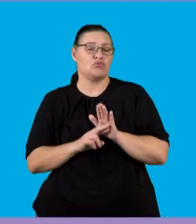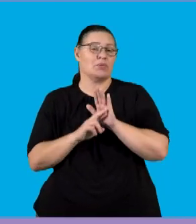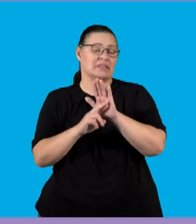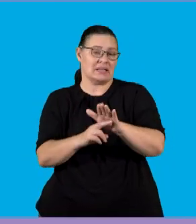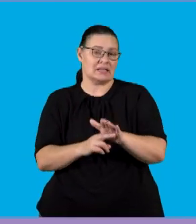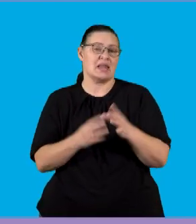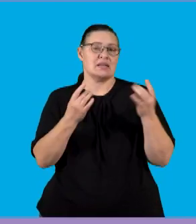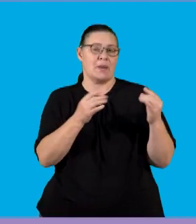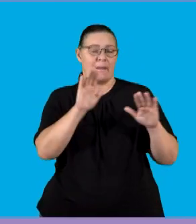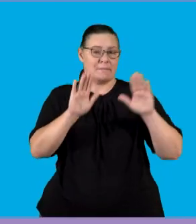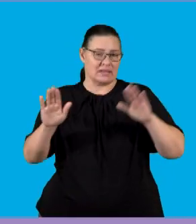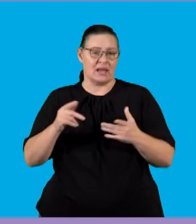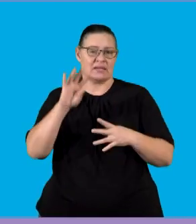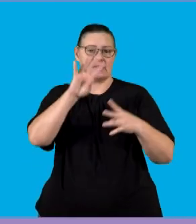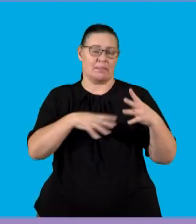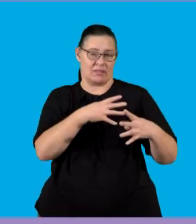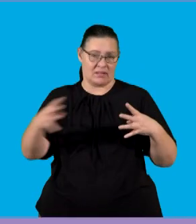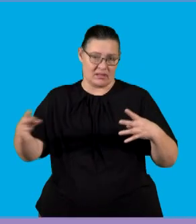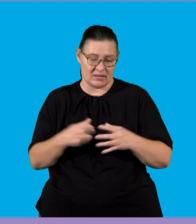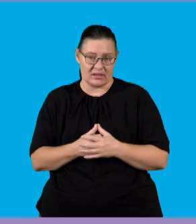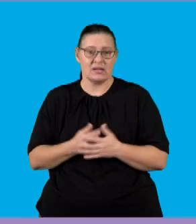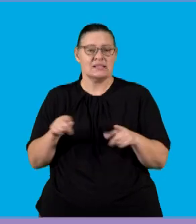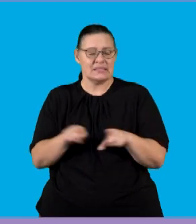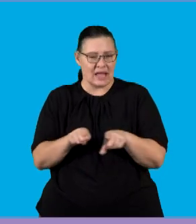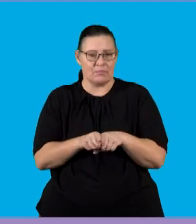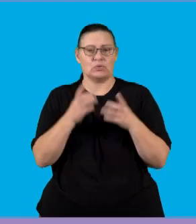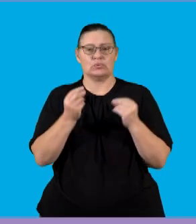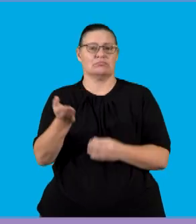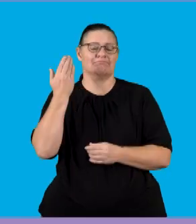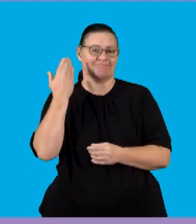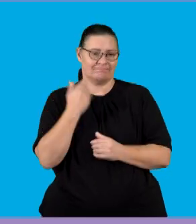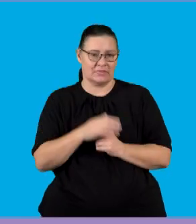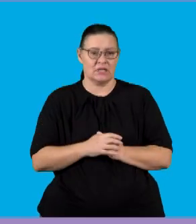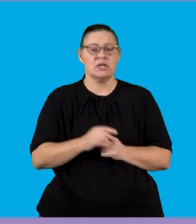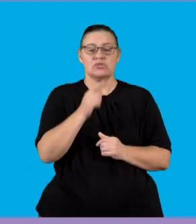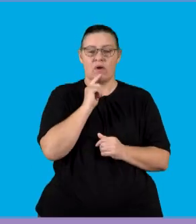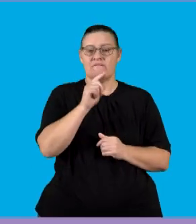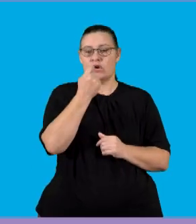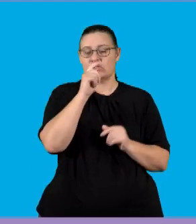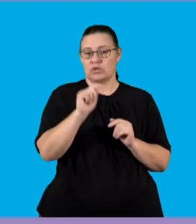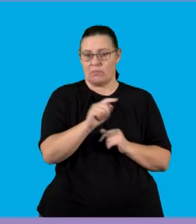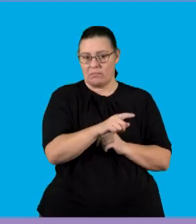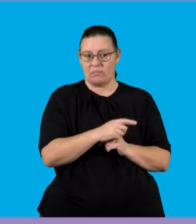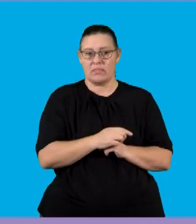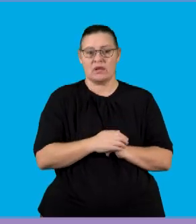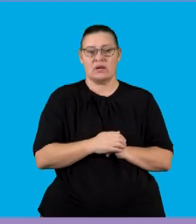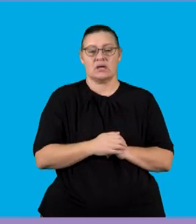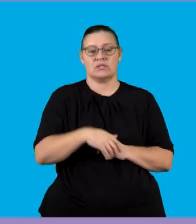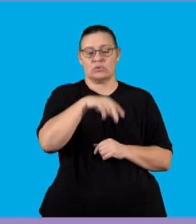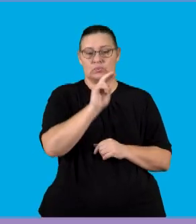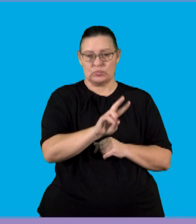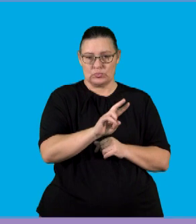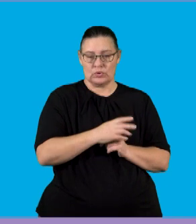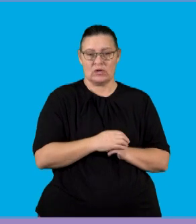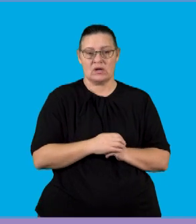let us represent this numeric pattern in a table, just like we did with the other patterns. So our first term there is a